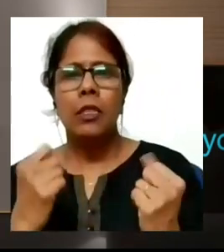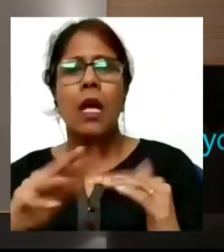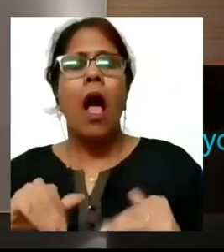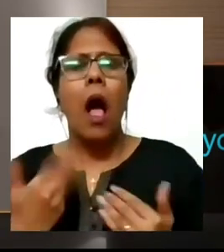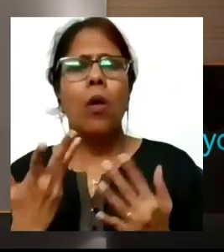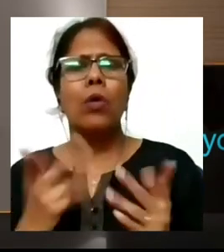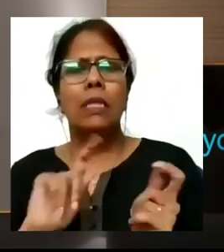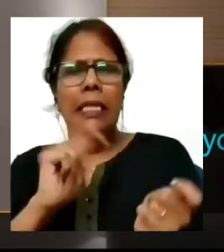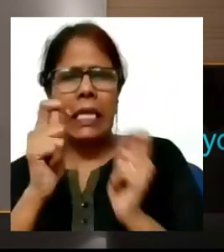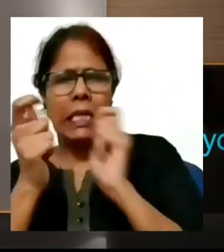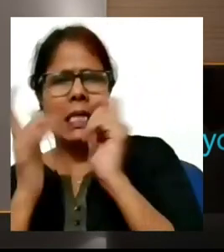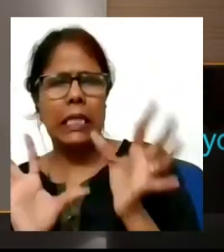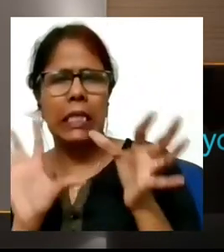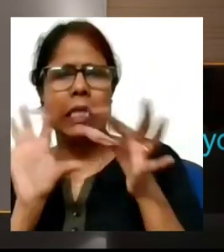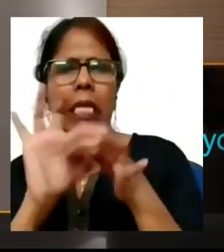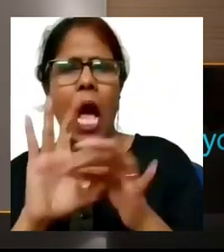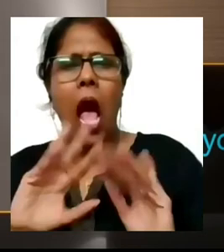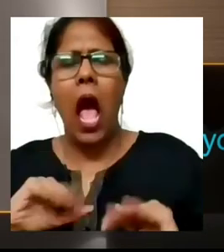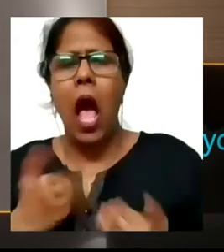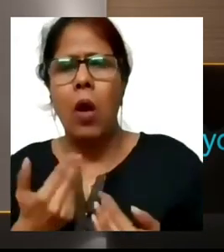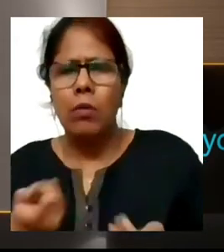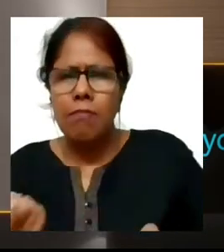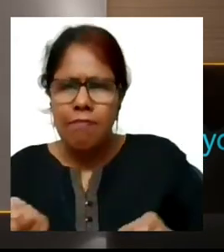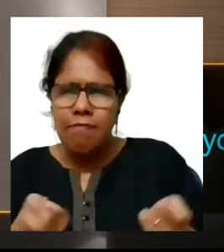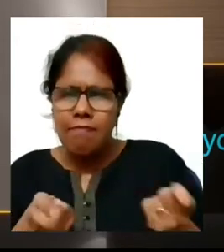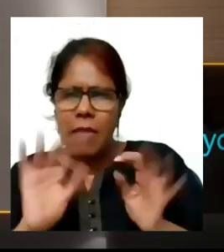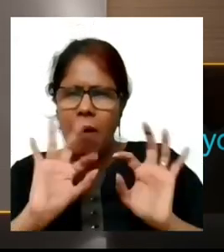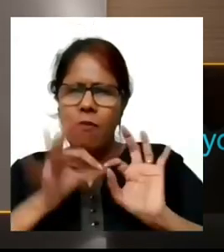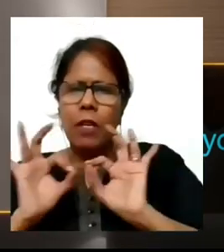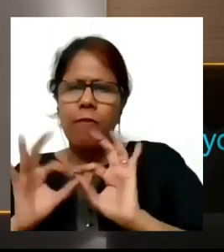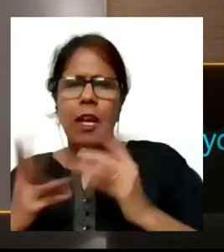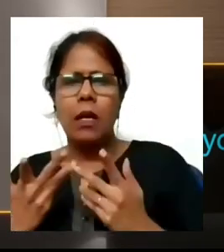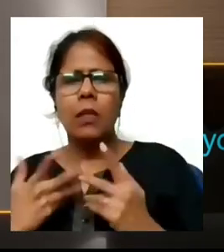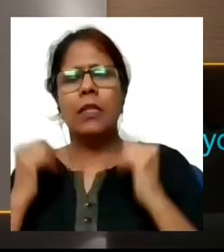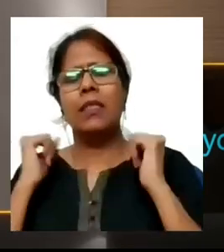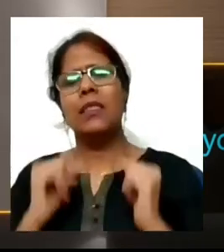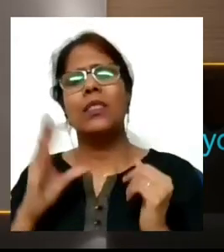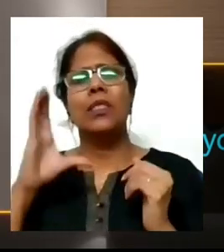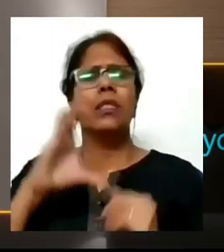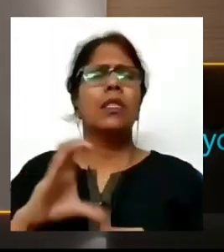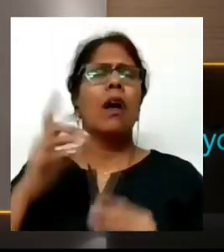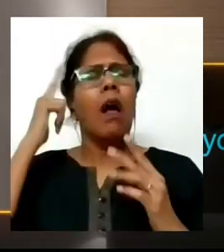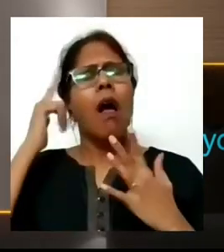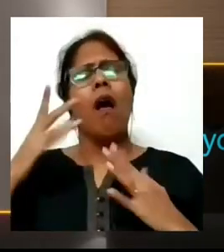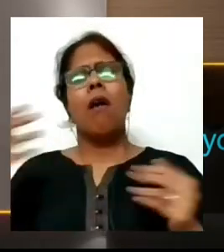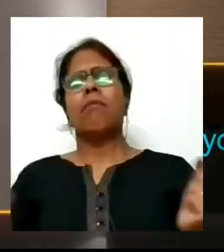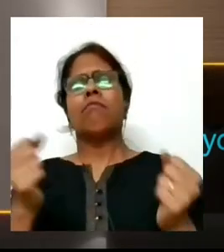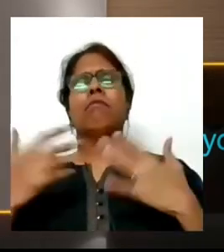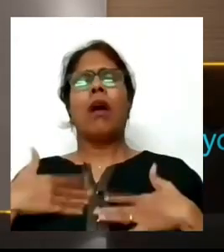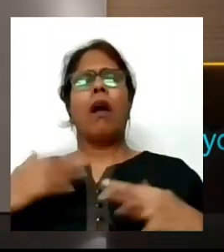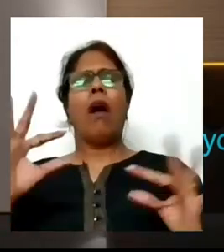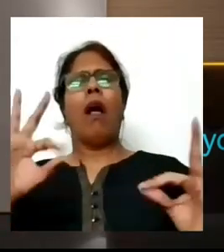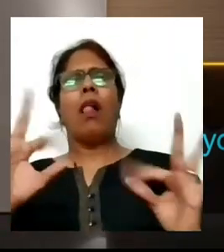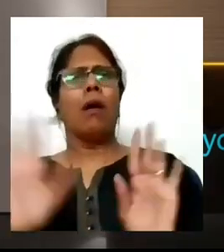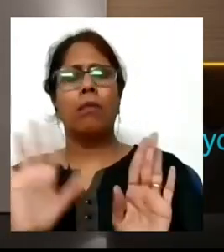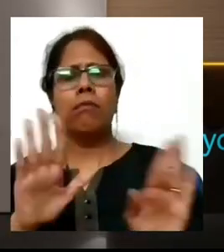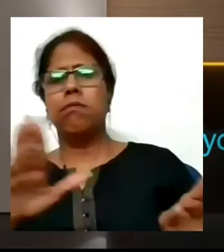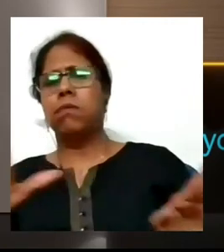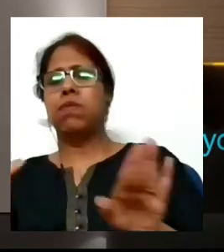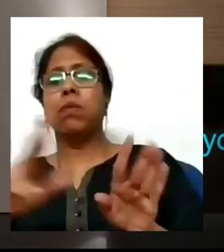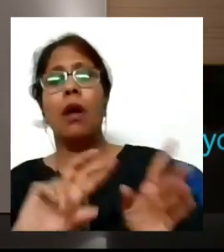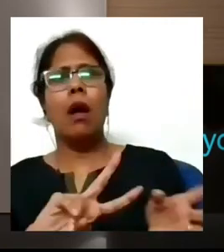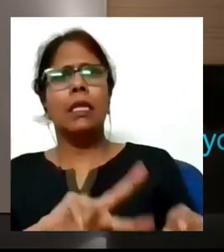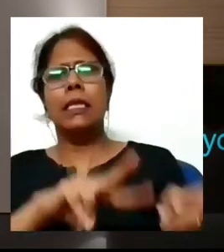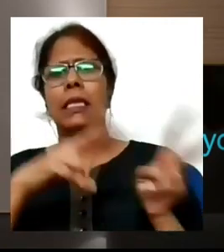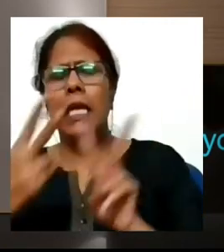it? So can I get out of my comfort zone? What is it for me to actually meet the theater artist in